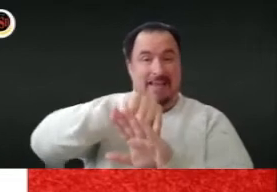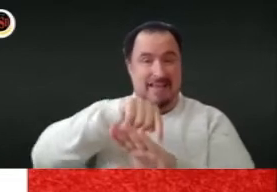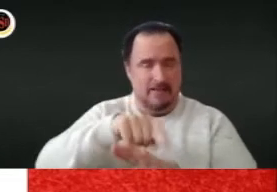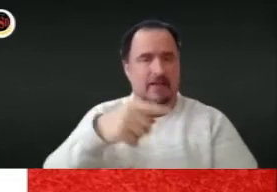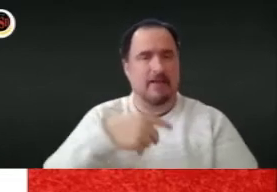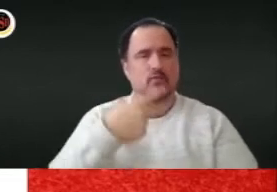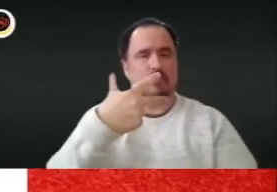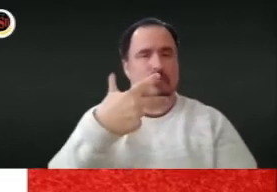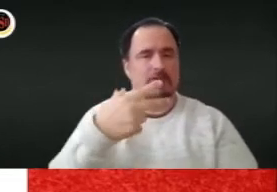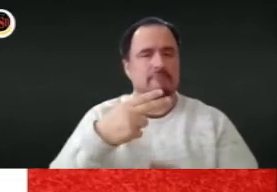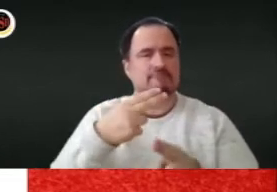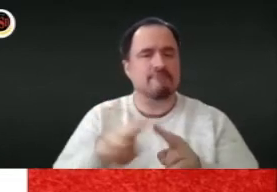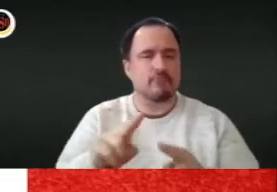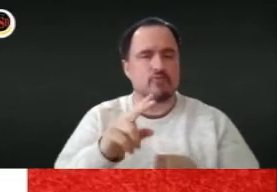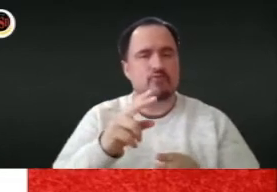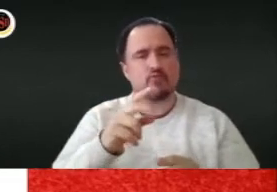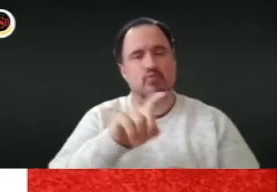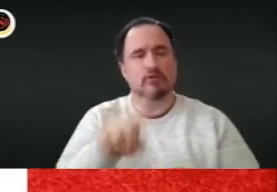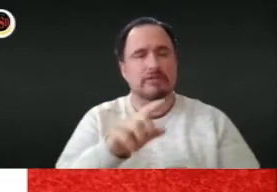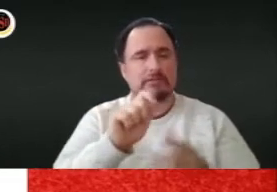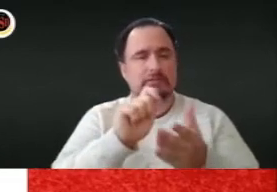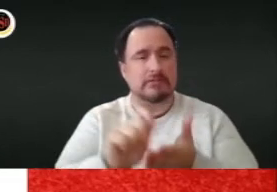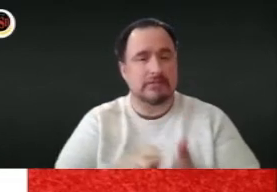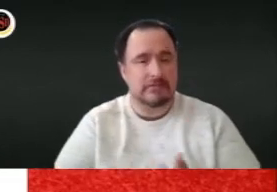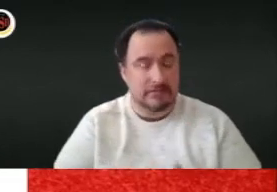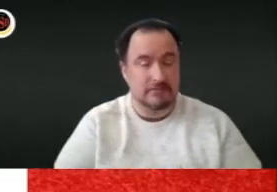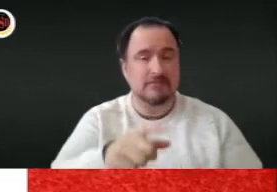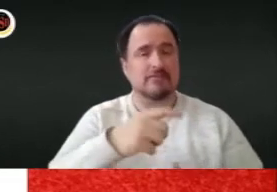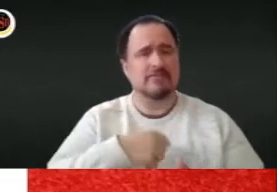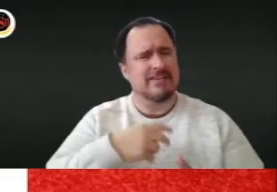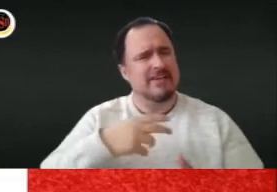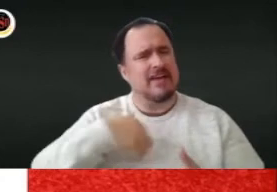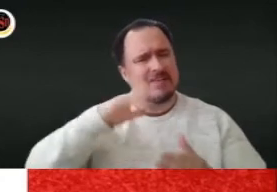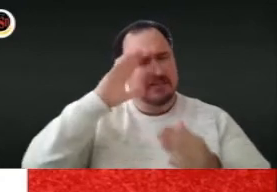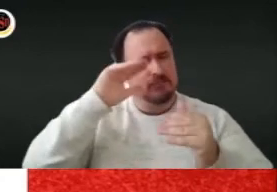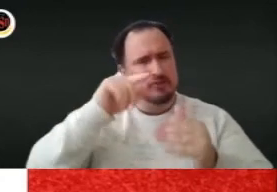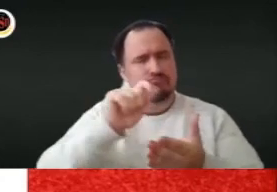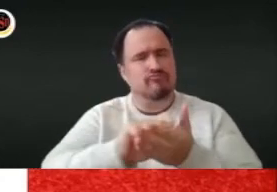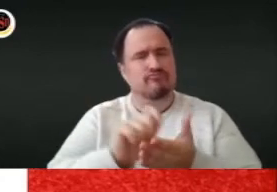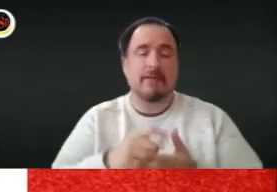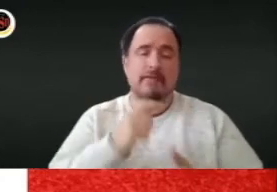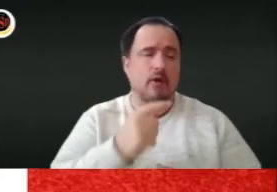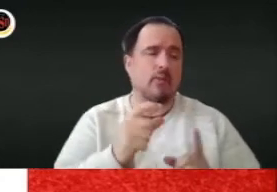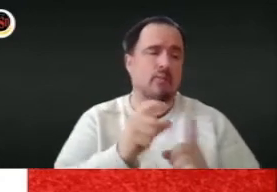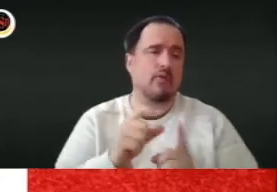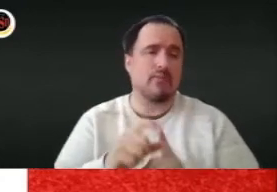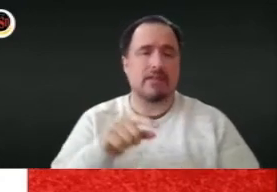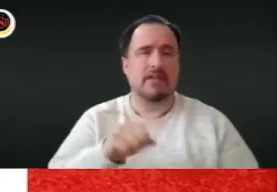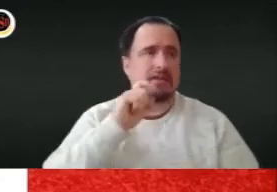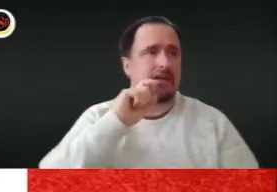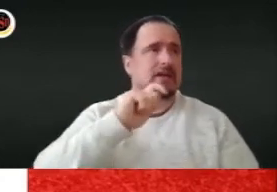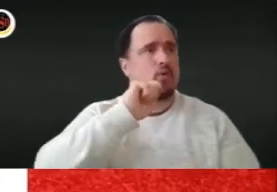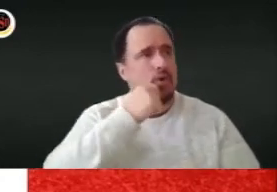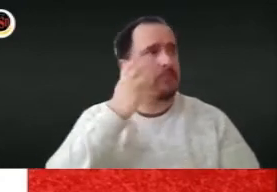That's all on the front. And then on the back, there are 3 short boxes to ask